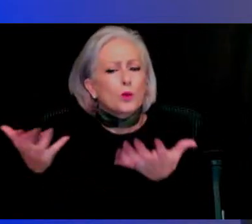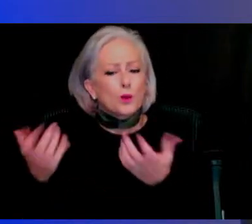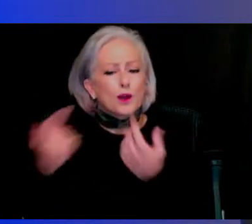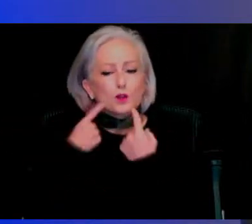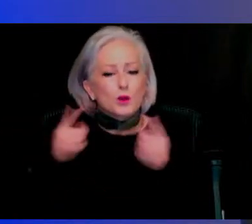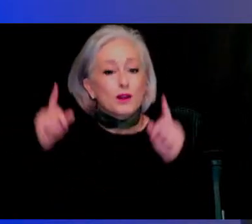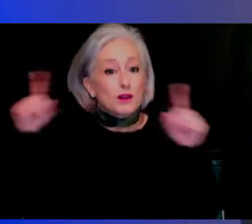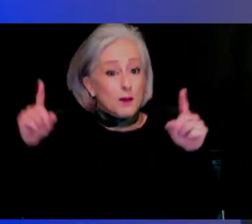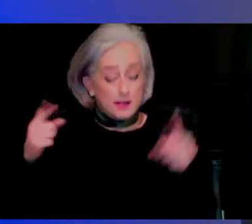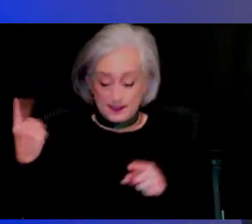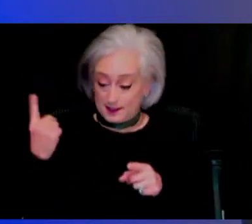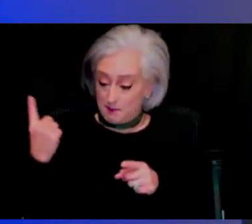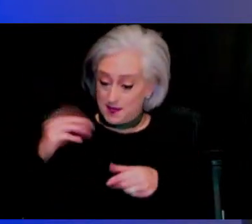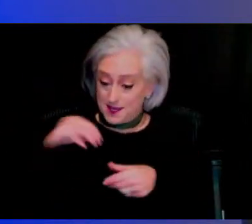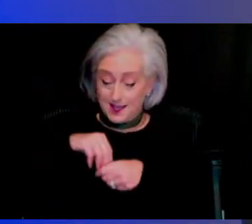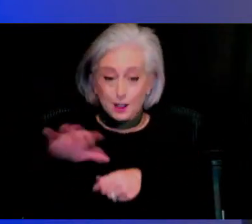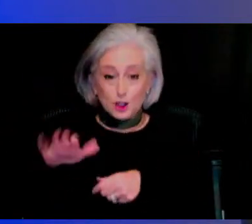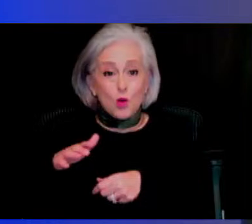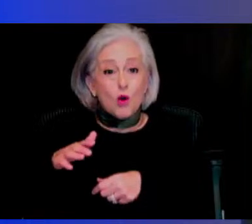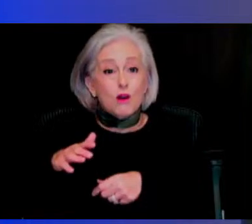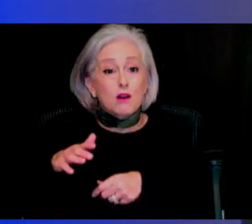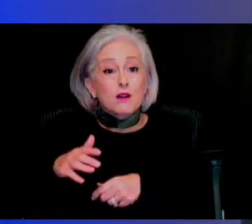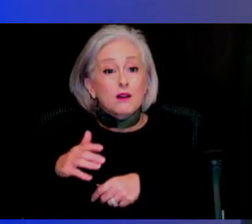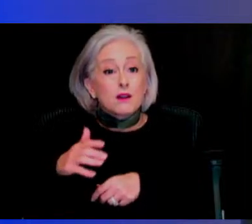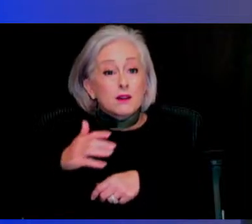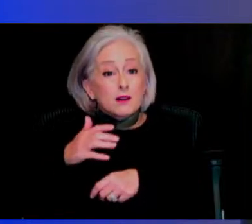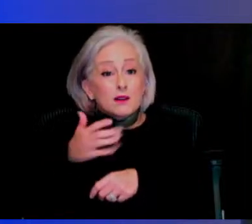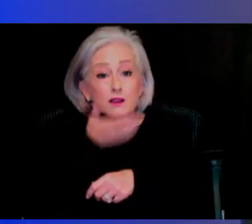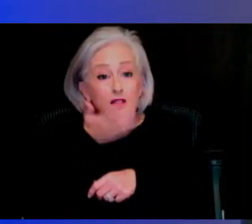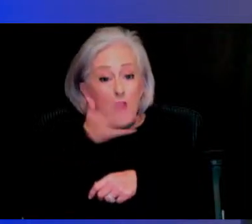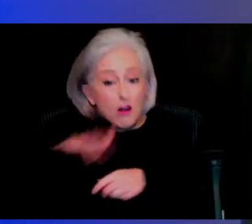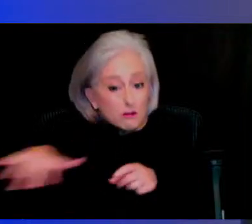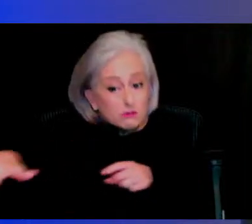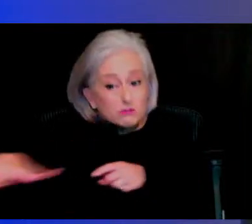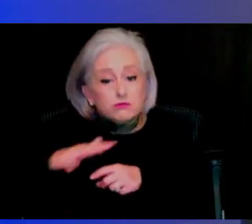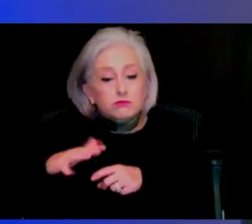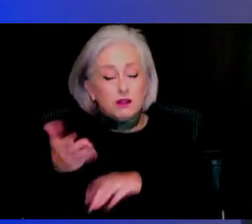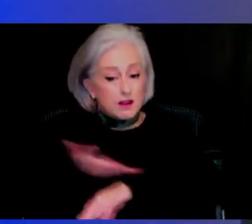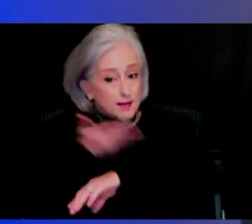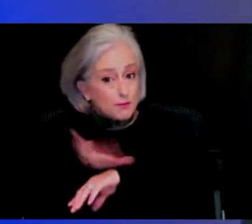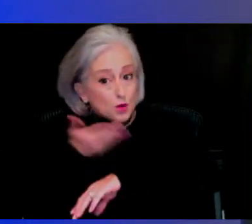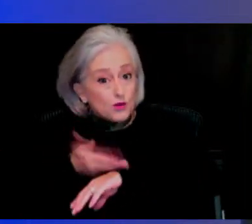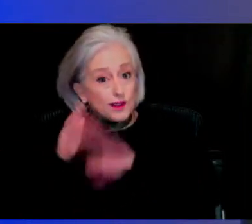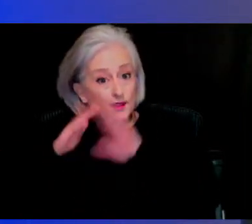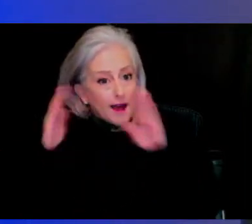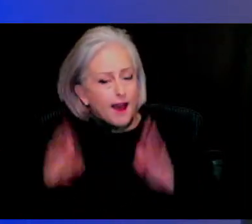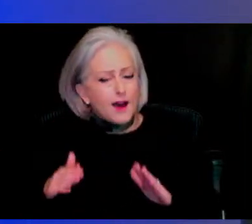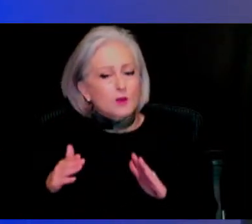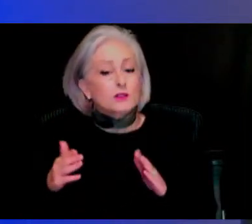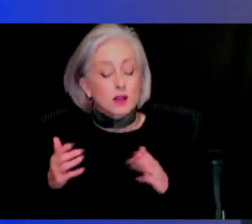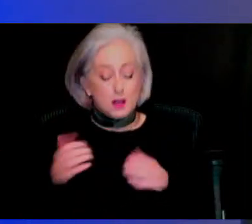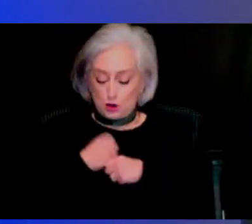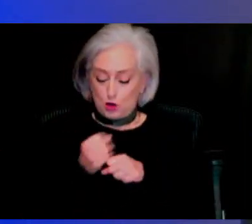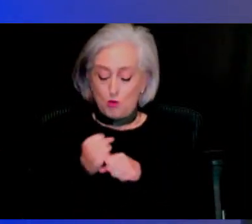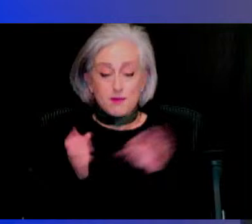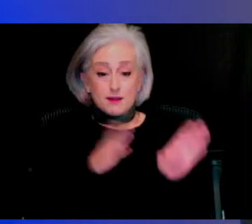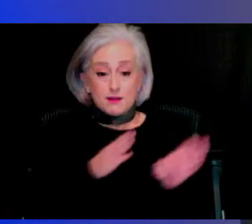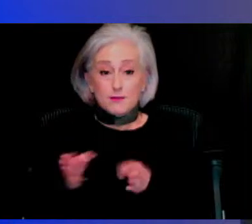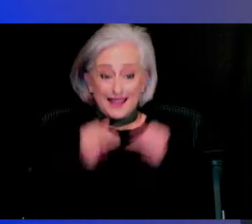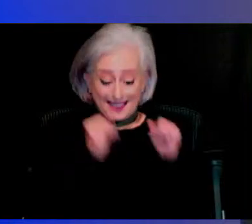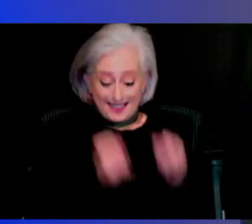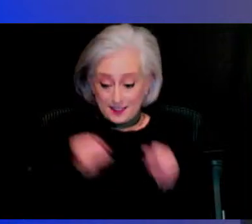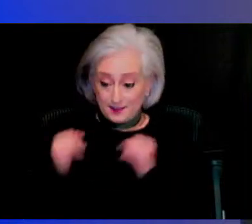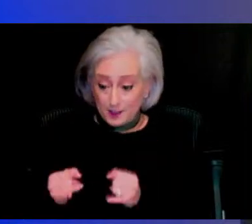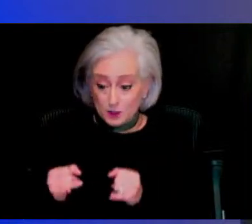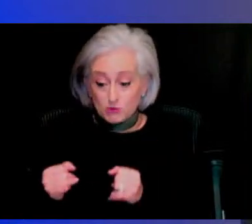it some revising the house, or whatever it may be? But making plans individually and as a family that we can work